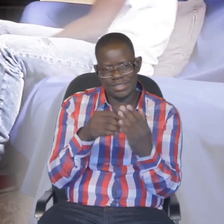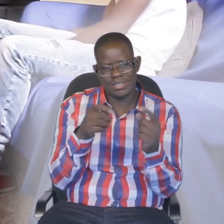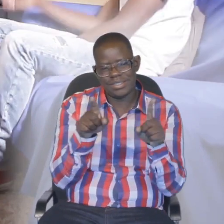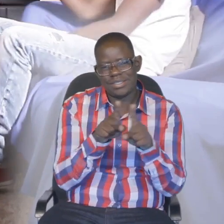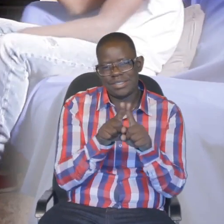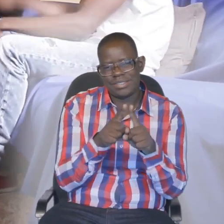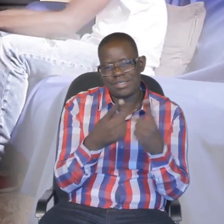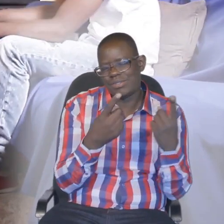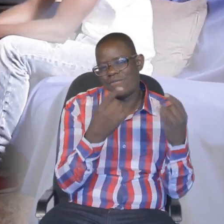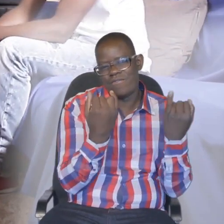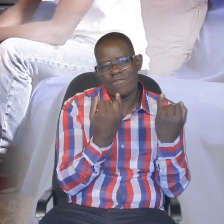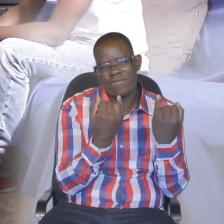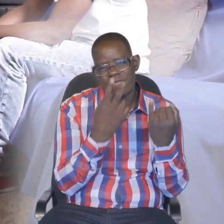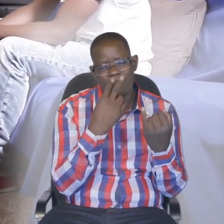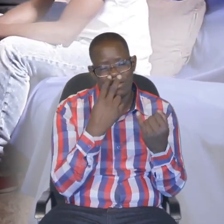Yeah, you're so funny.